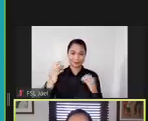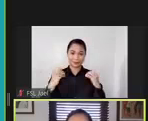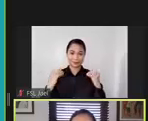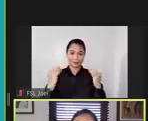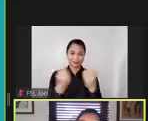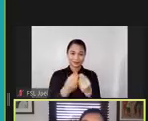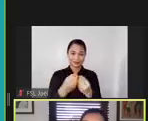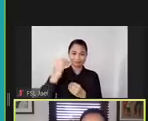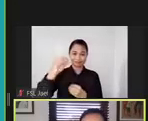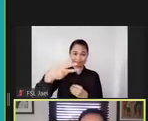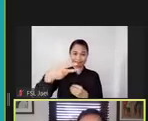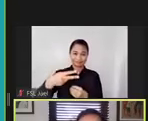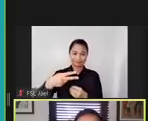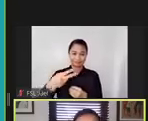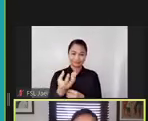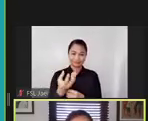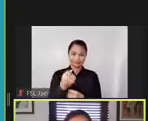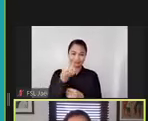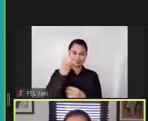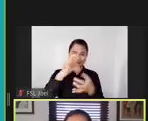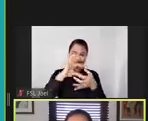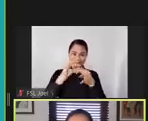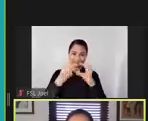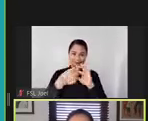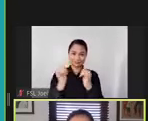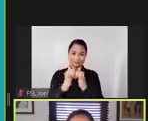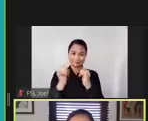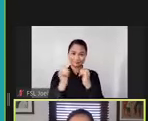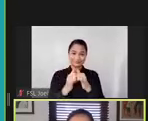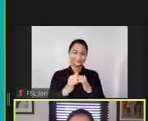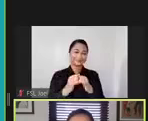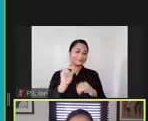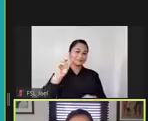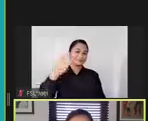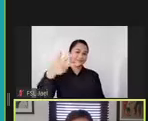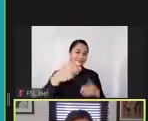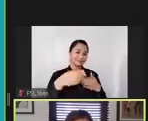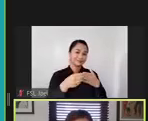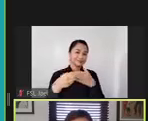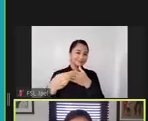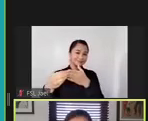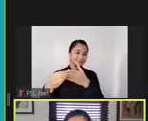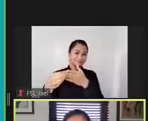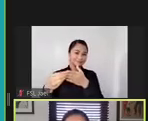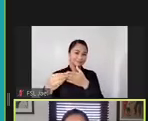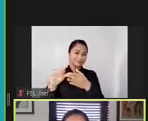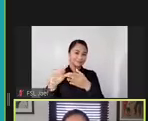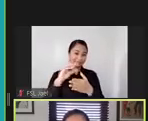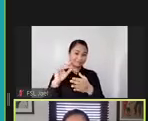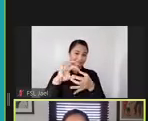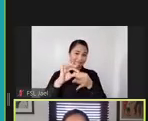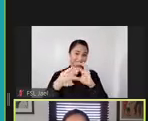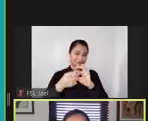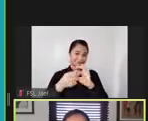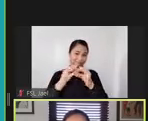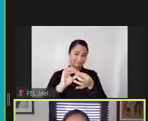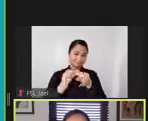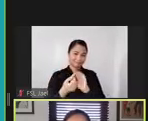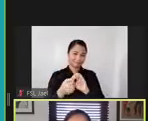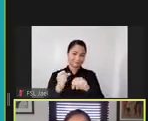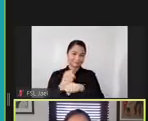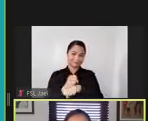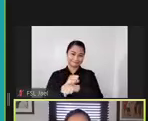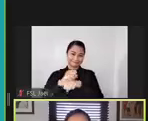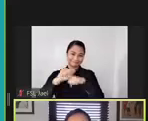Olympic movement. So beyond that, we wanted to define what our responsibilities were. What could